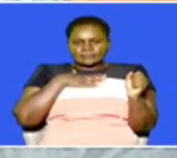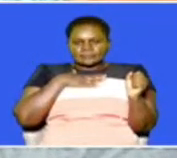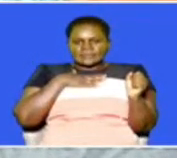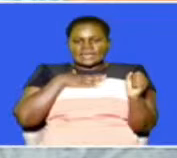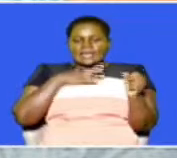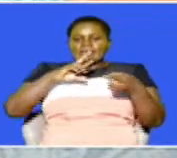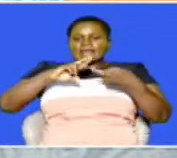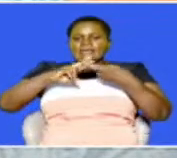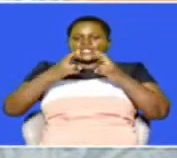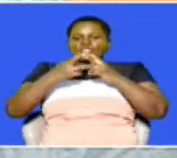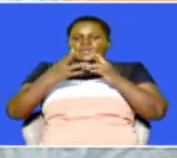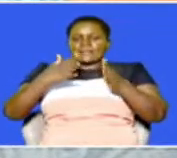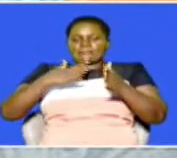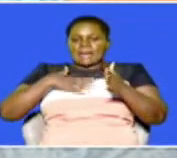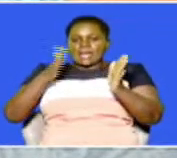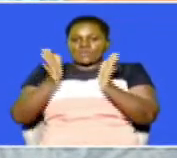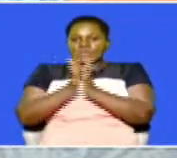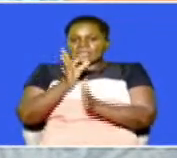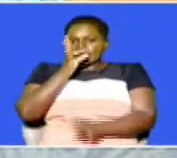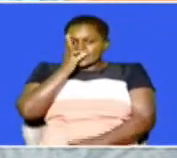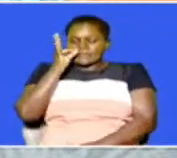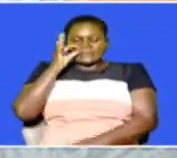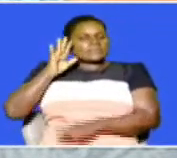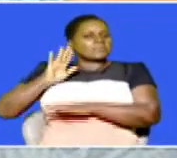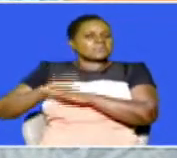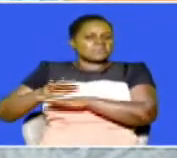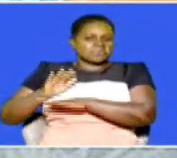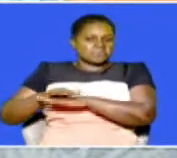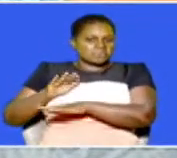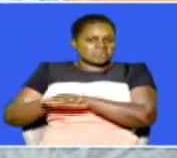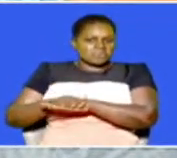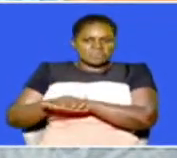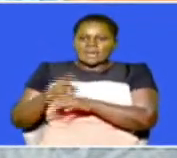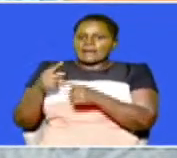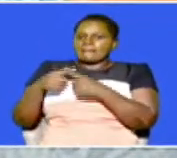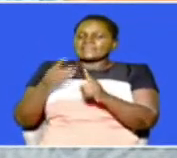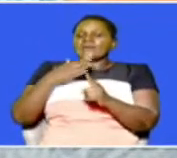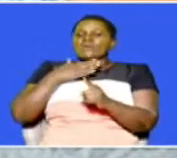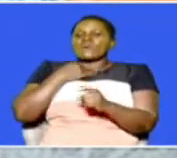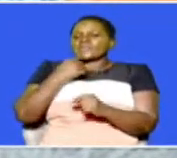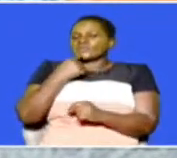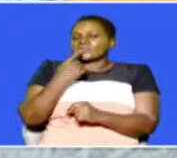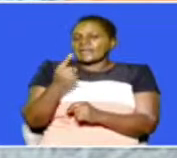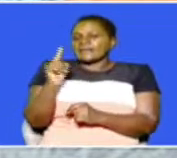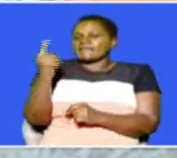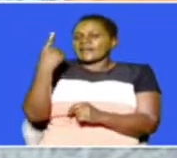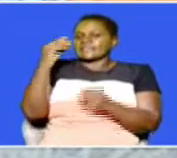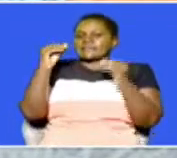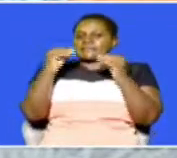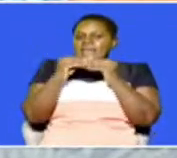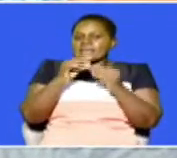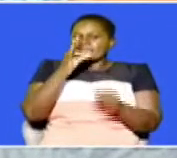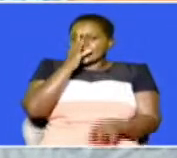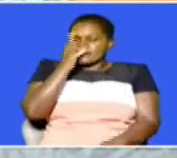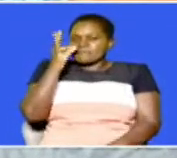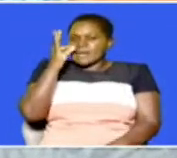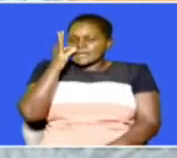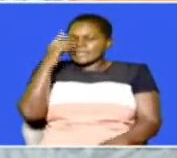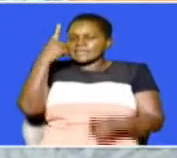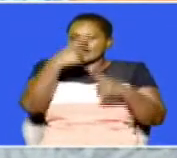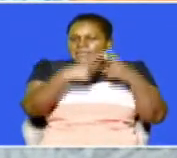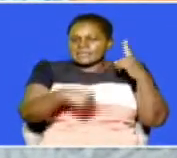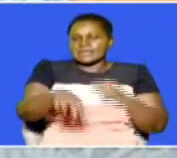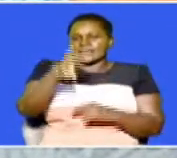My relations with him was quite good, but I would want to say that I first met him in the